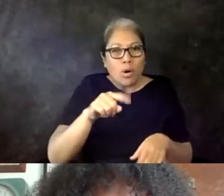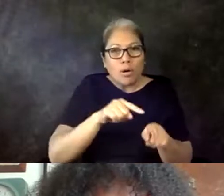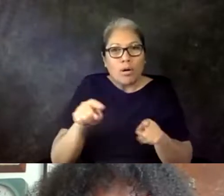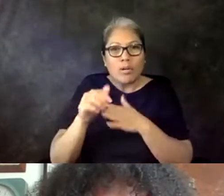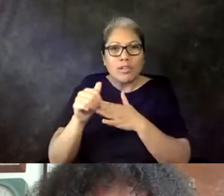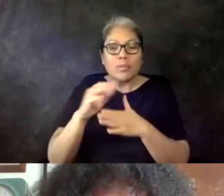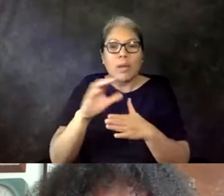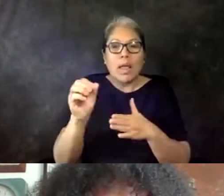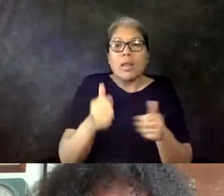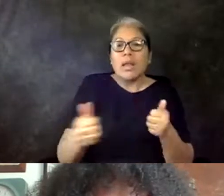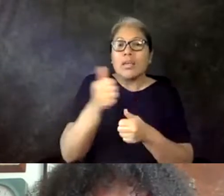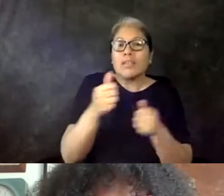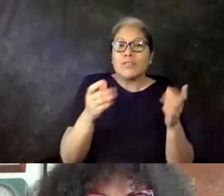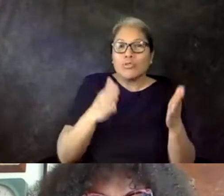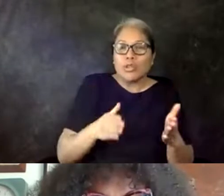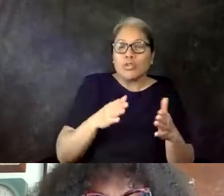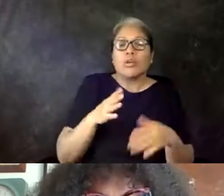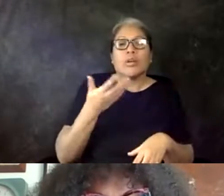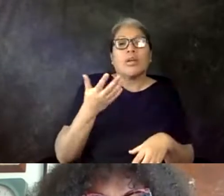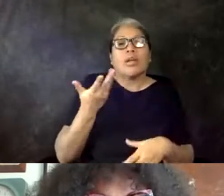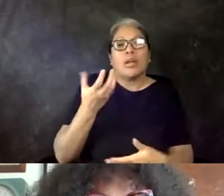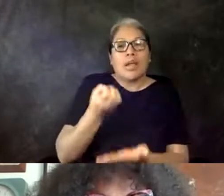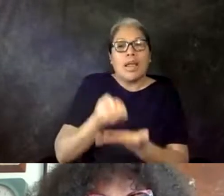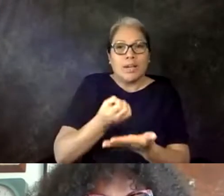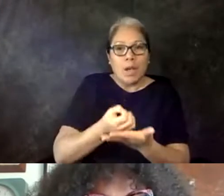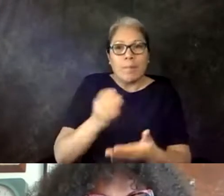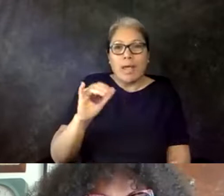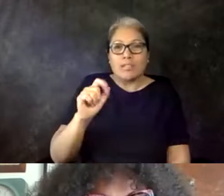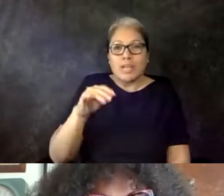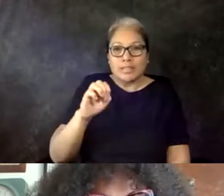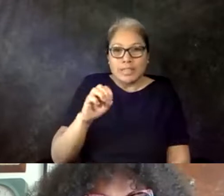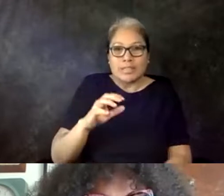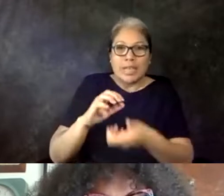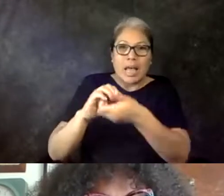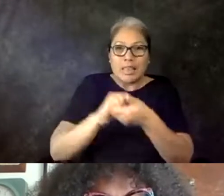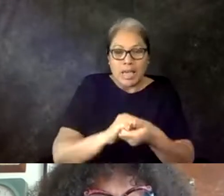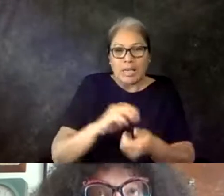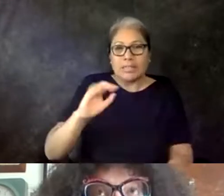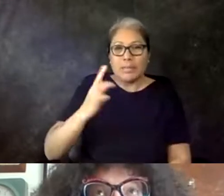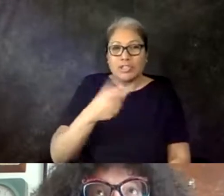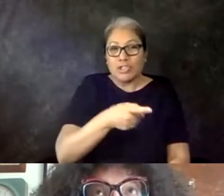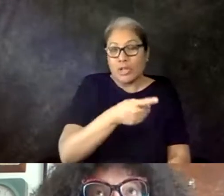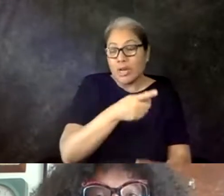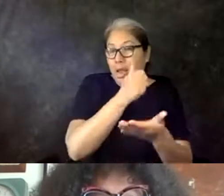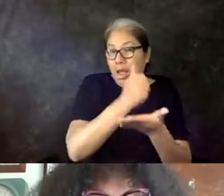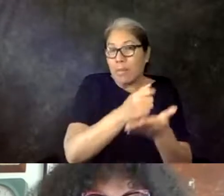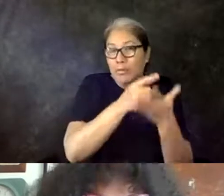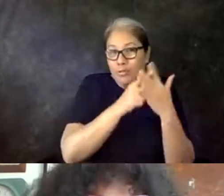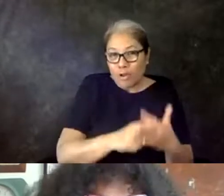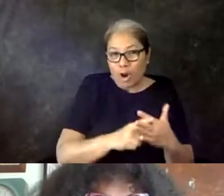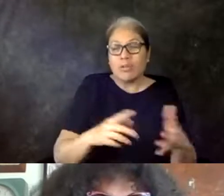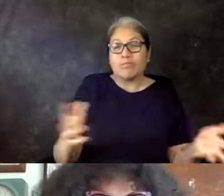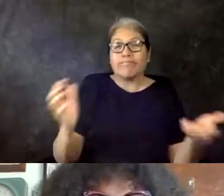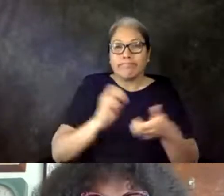Economic Justice Alliance of Michigan, which she helped to start in collaboration with some of Detroit's most dedicated economic and